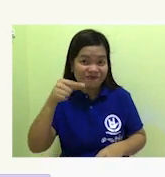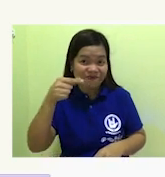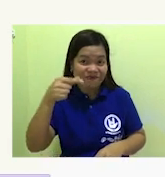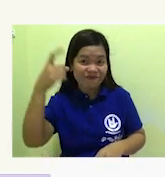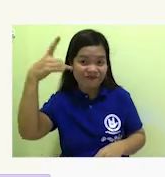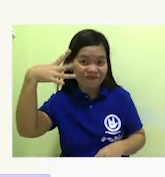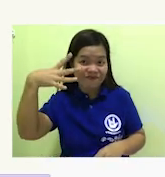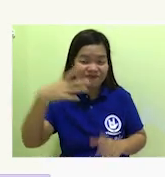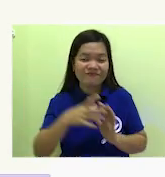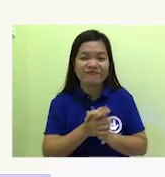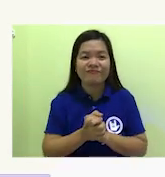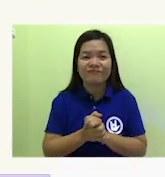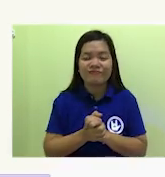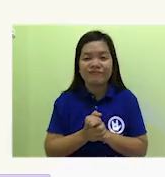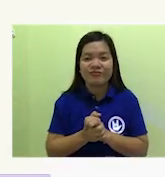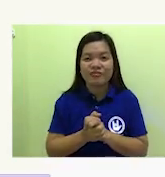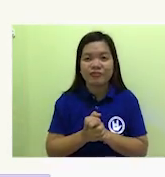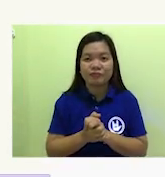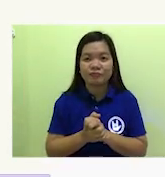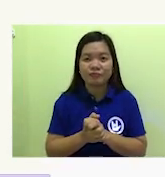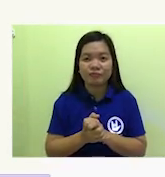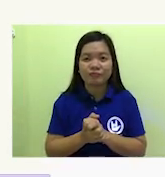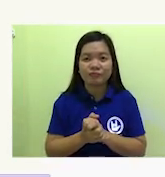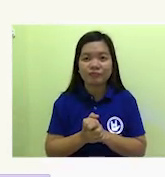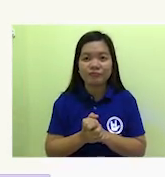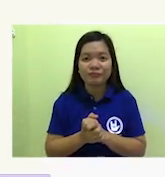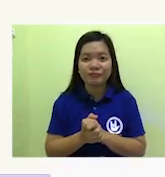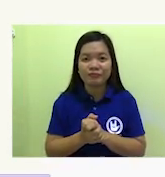or green light?